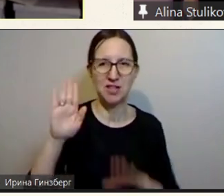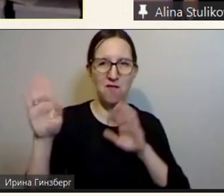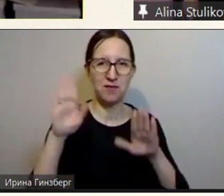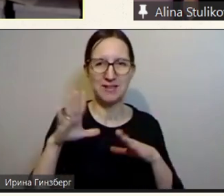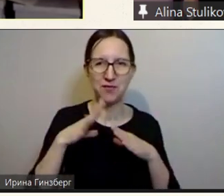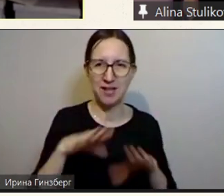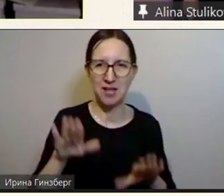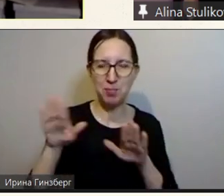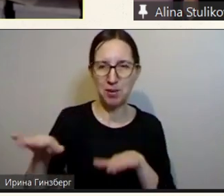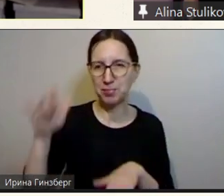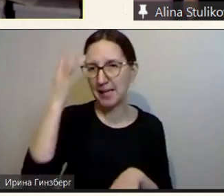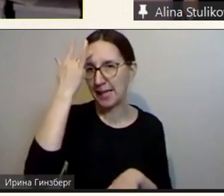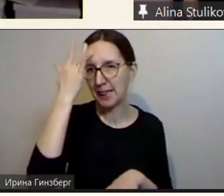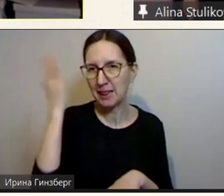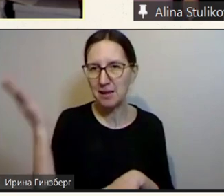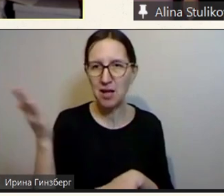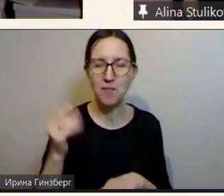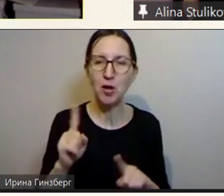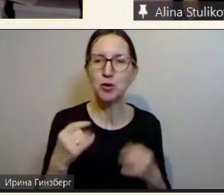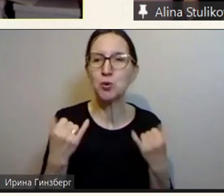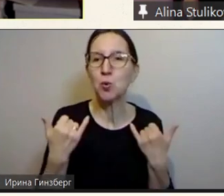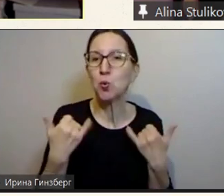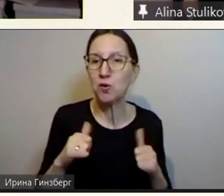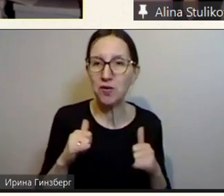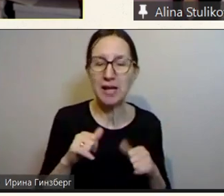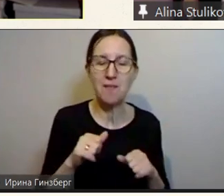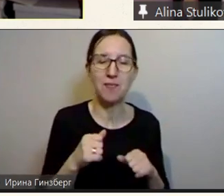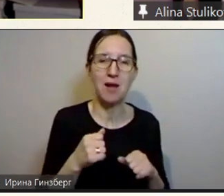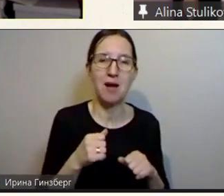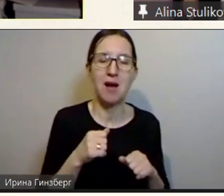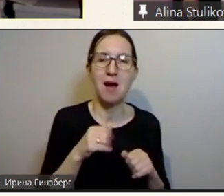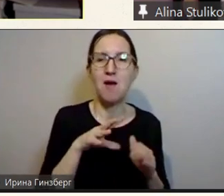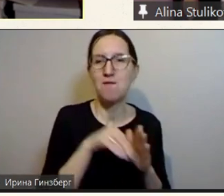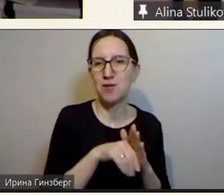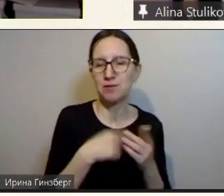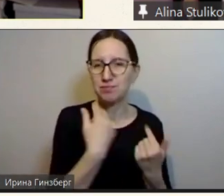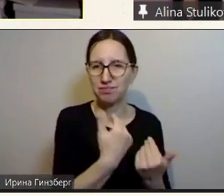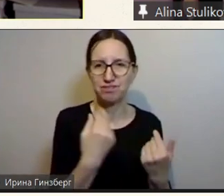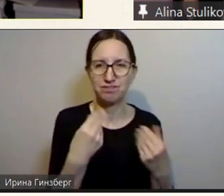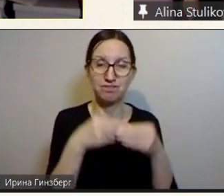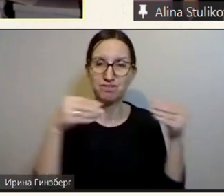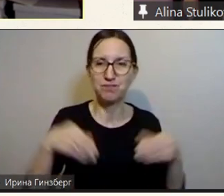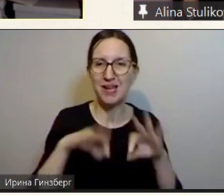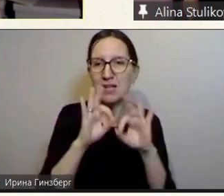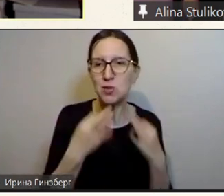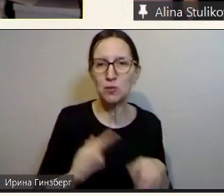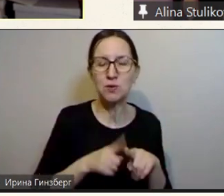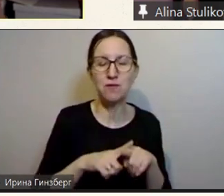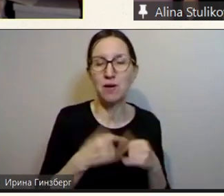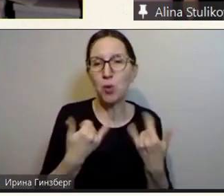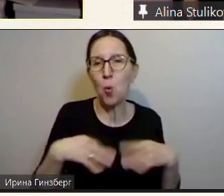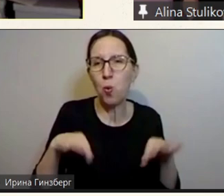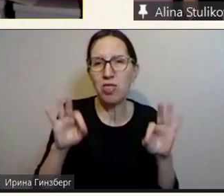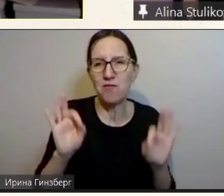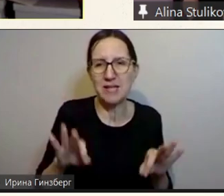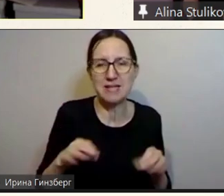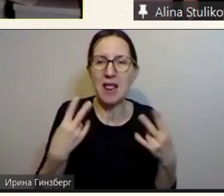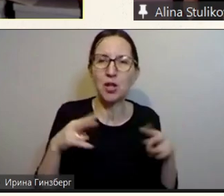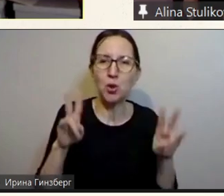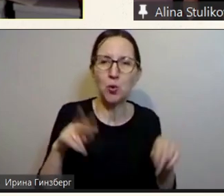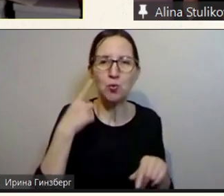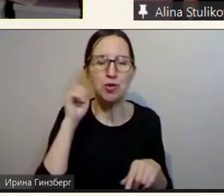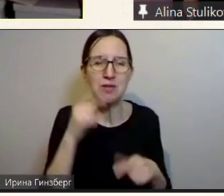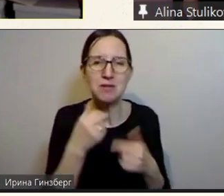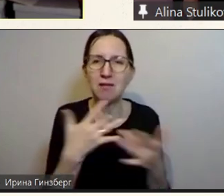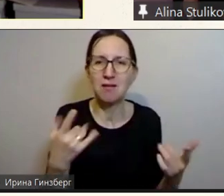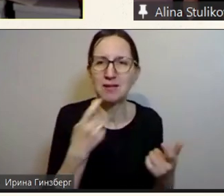it is universal. It doesn't require language. And the concepts and the themes